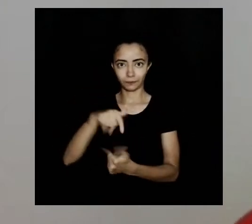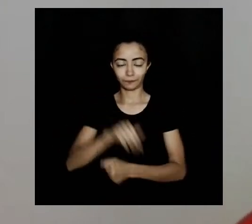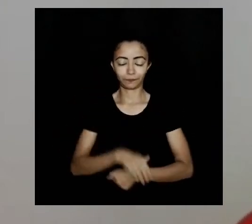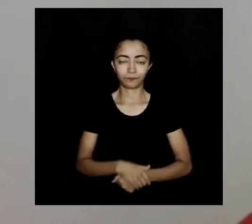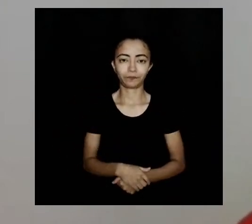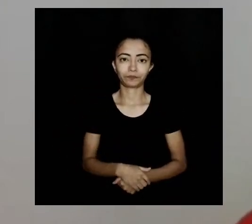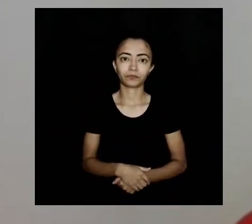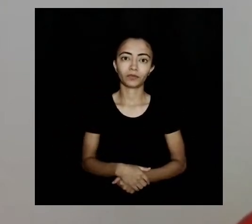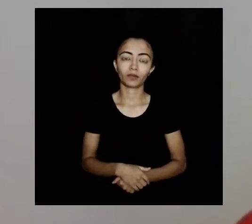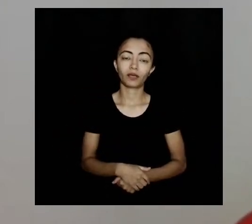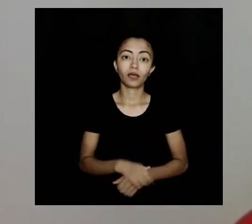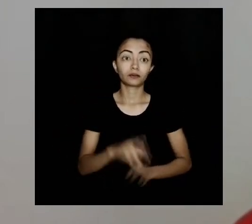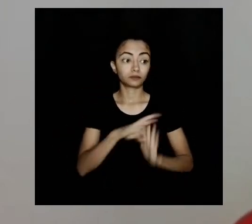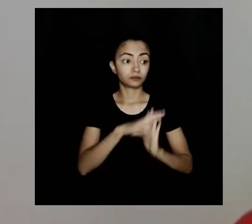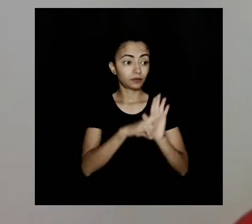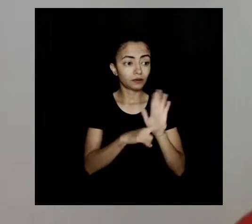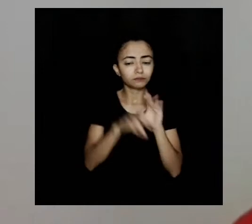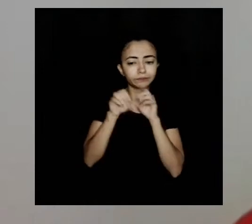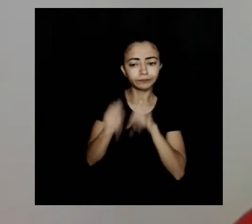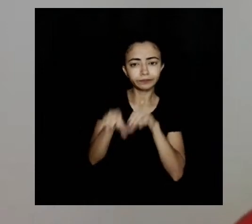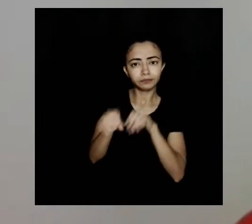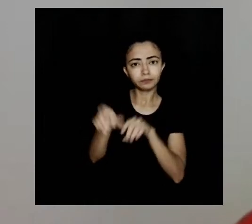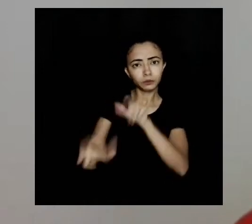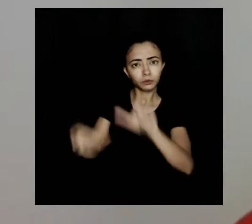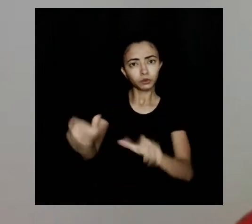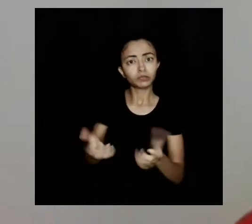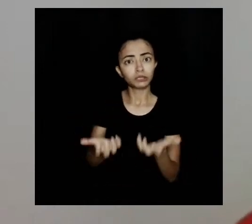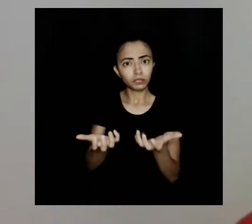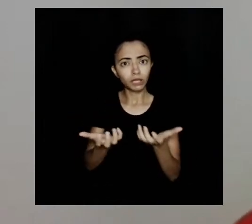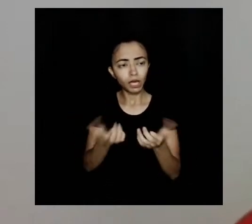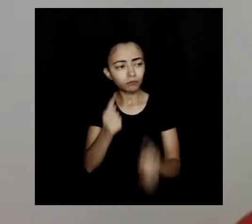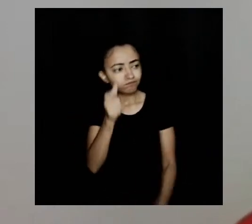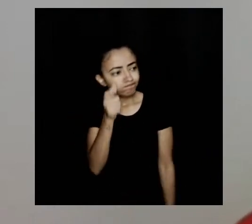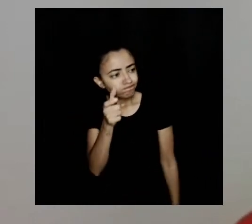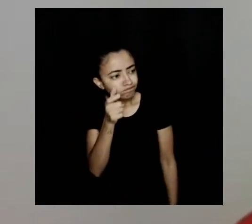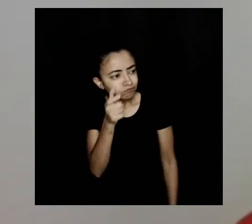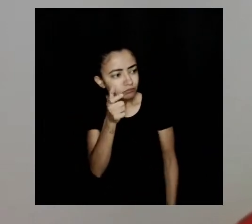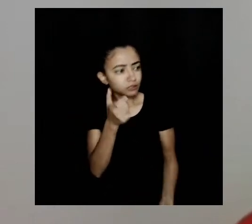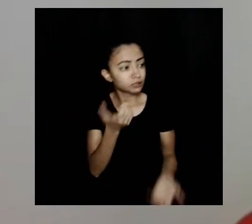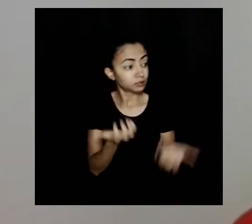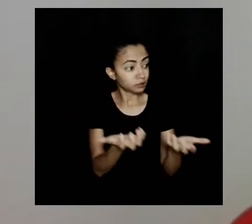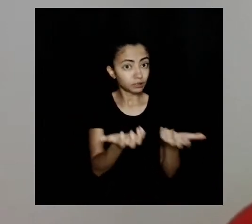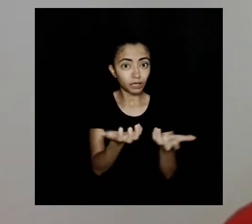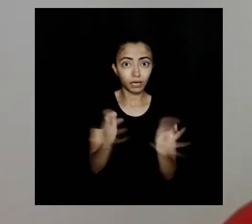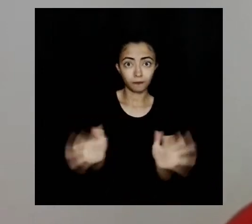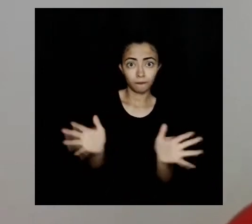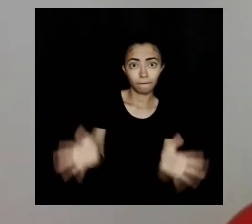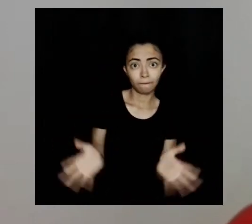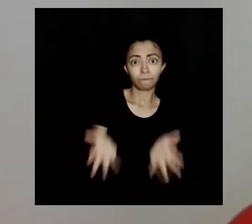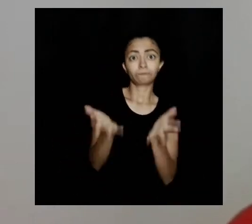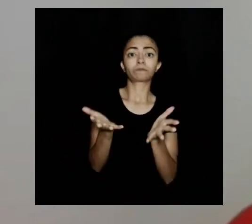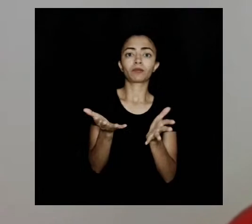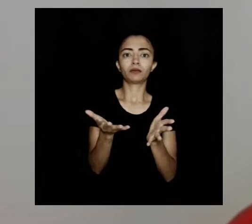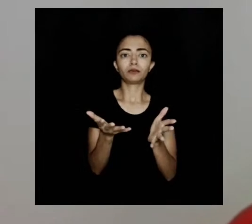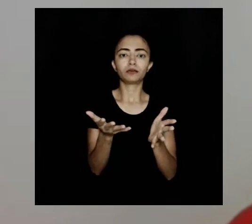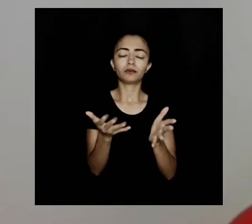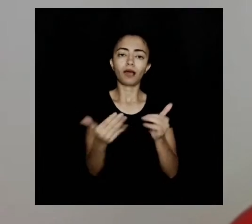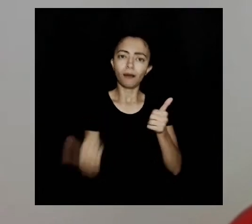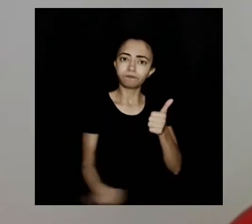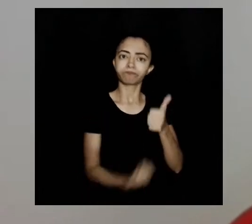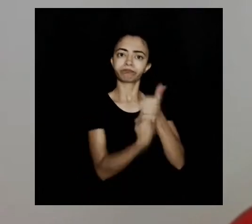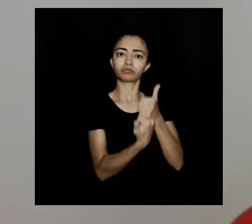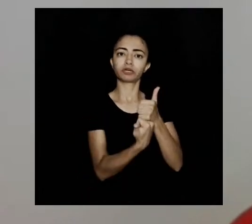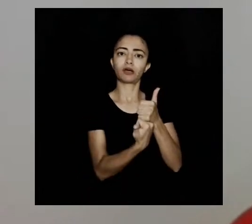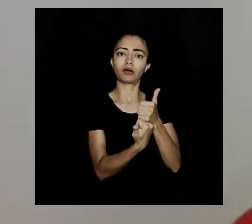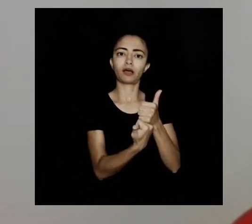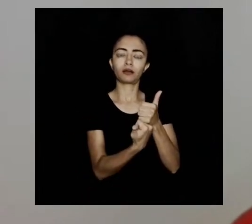These instructions are given to people who are interested in supporting and promoting the